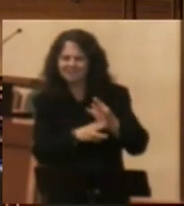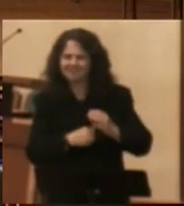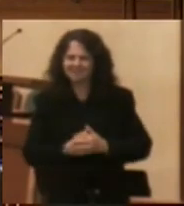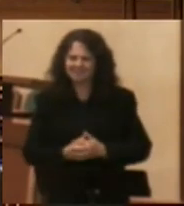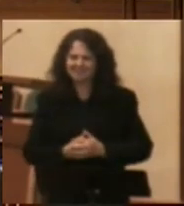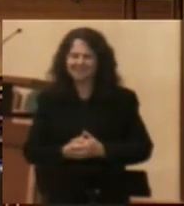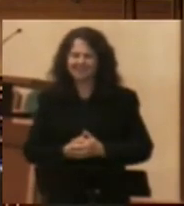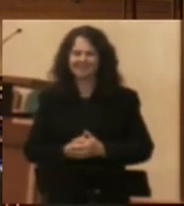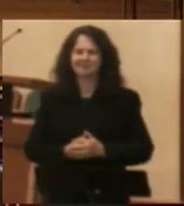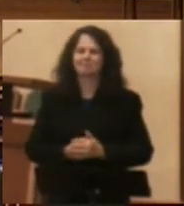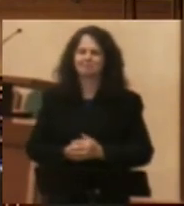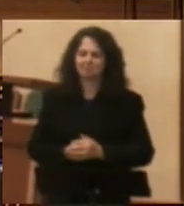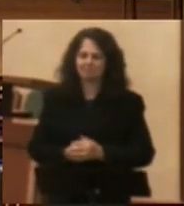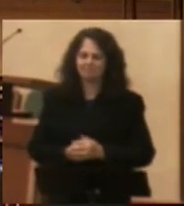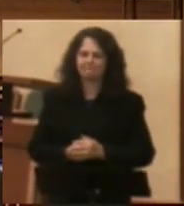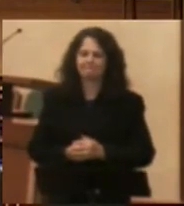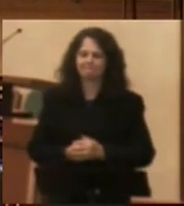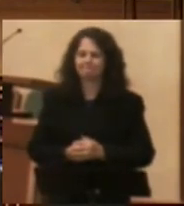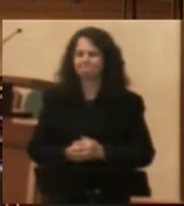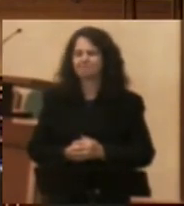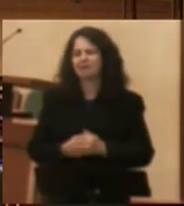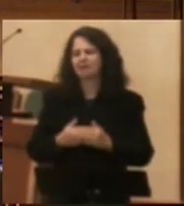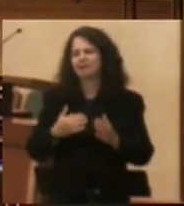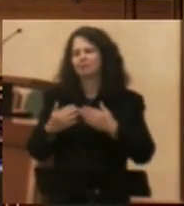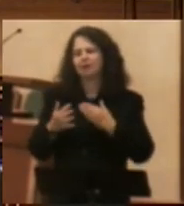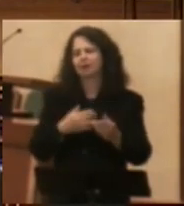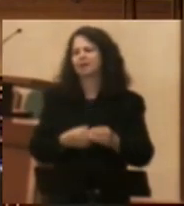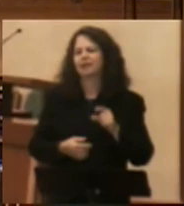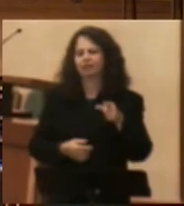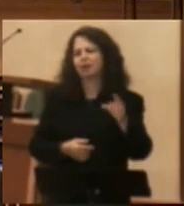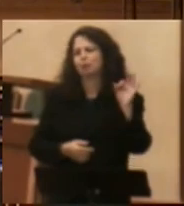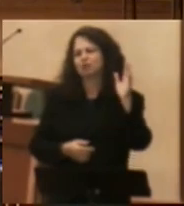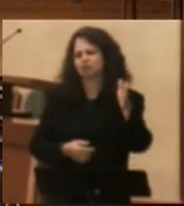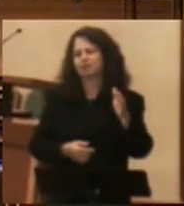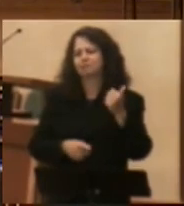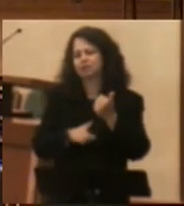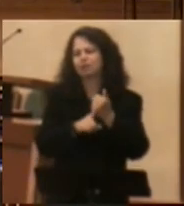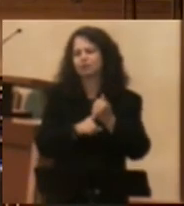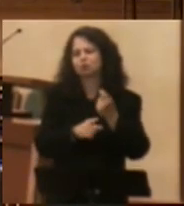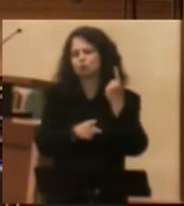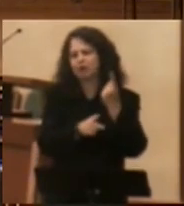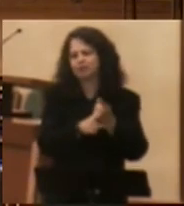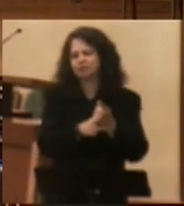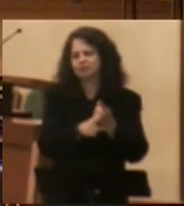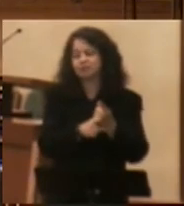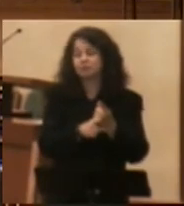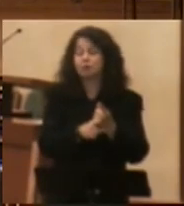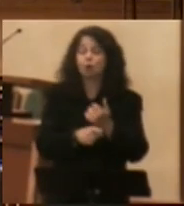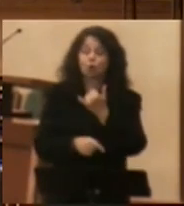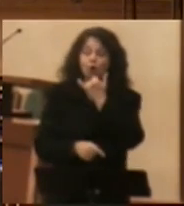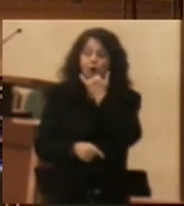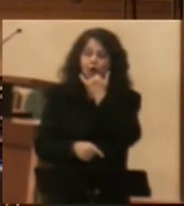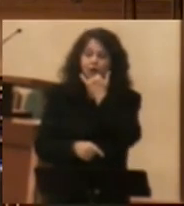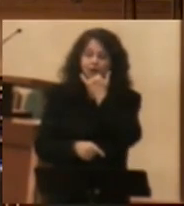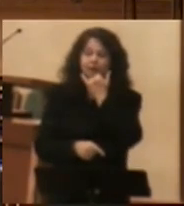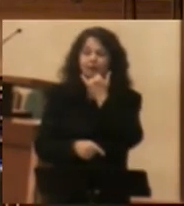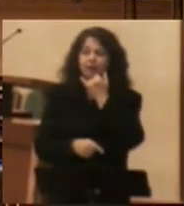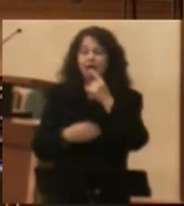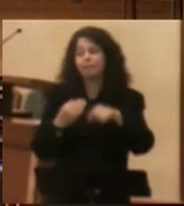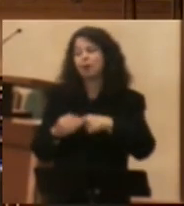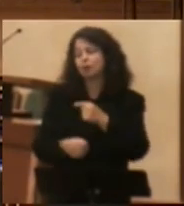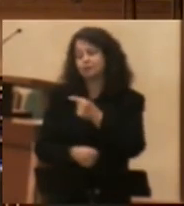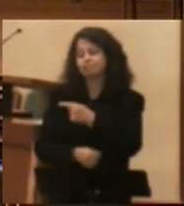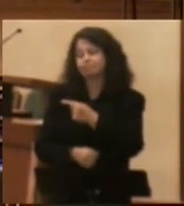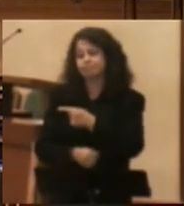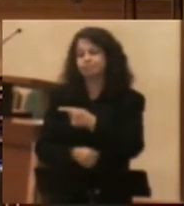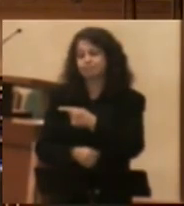Now, whether preacher Peter Cartwright was right about or wrong about Andrew